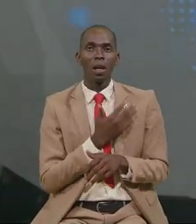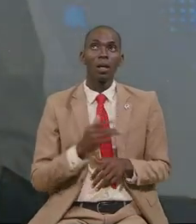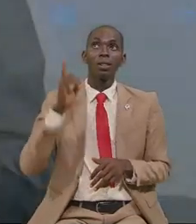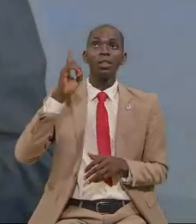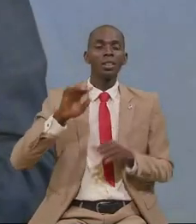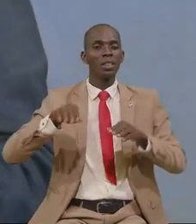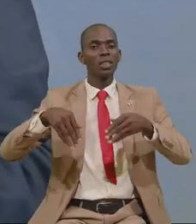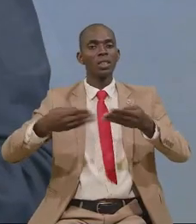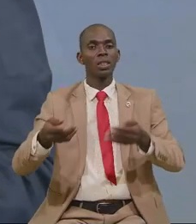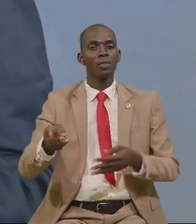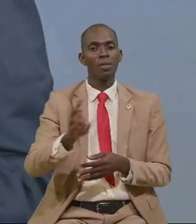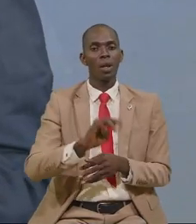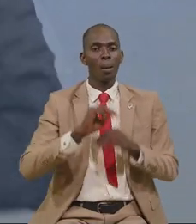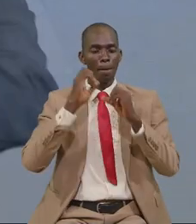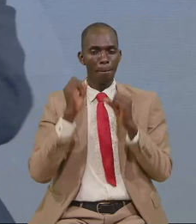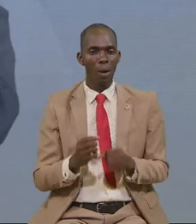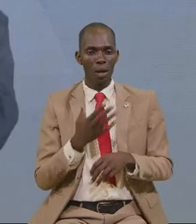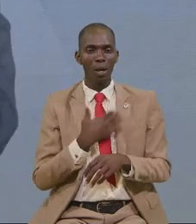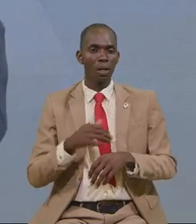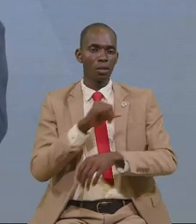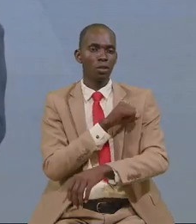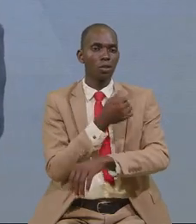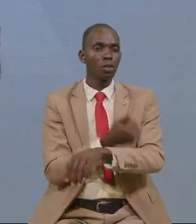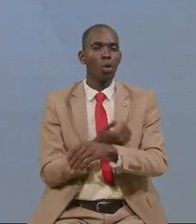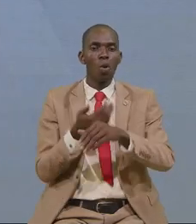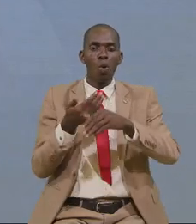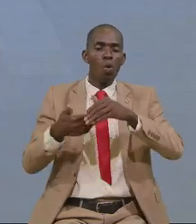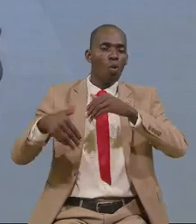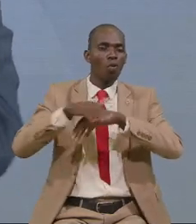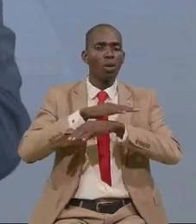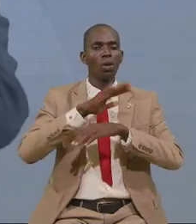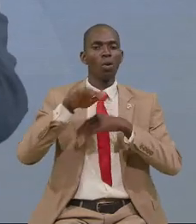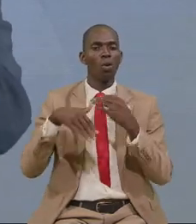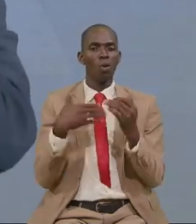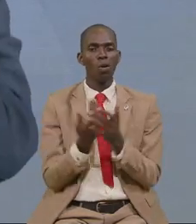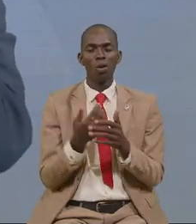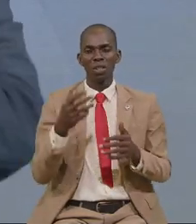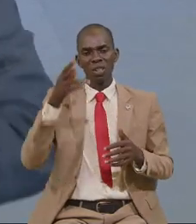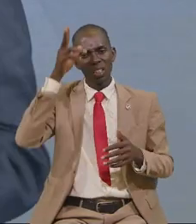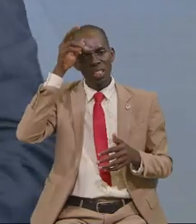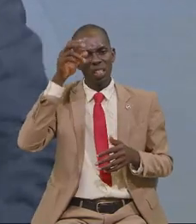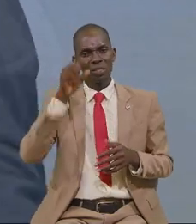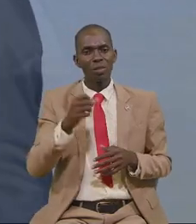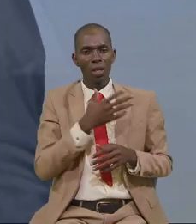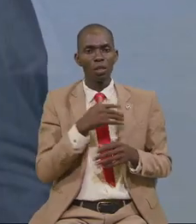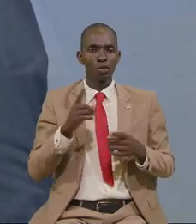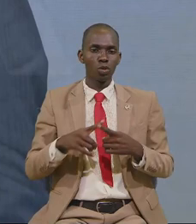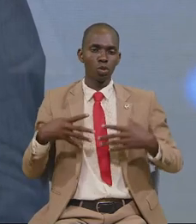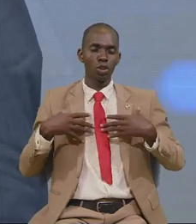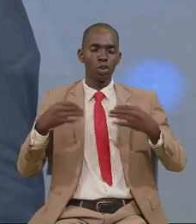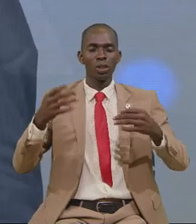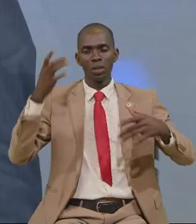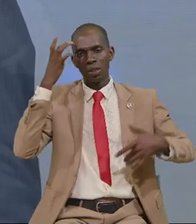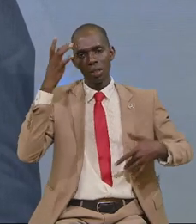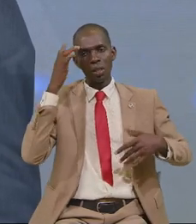them power and authority over all devils and to cure diseases. I